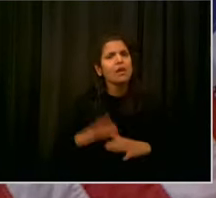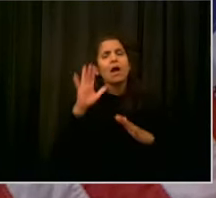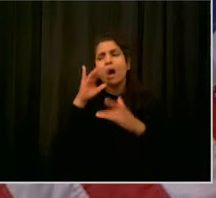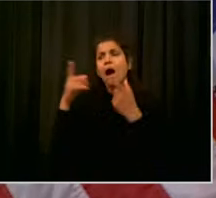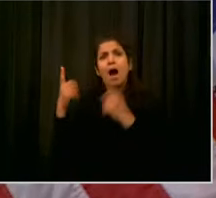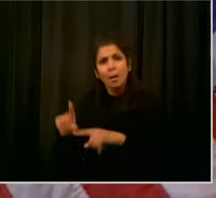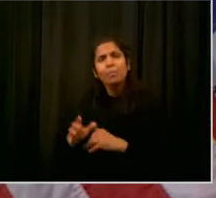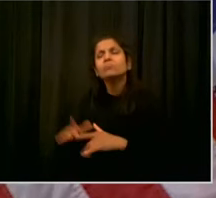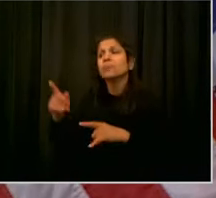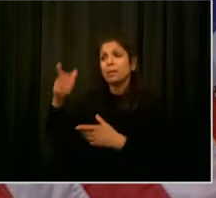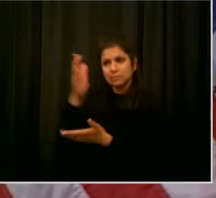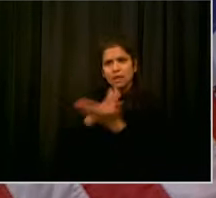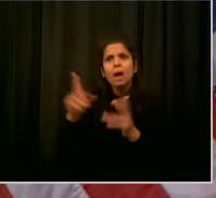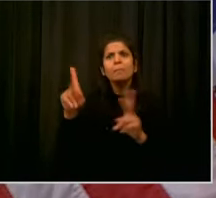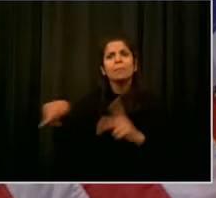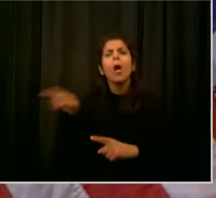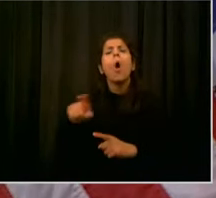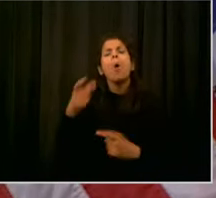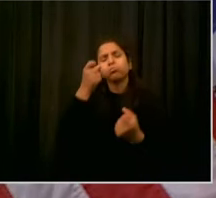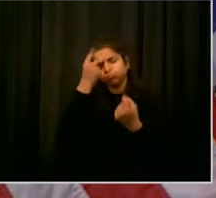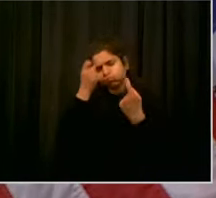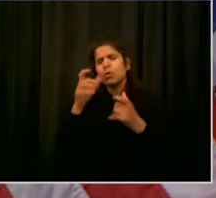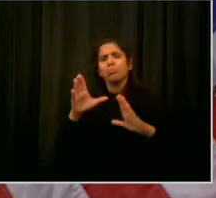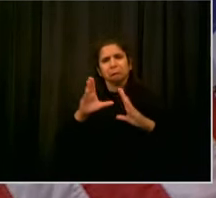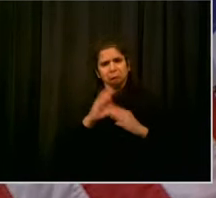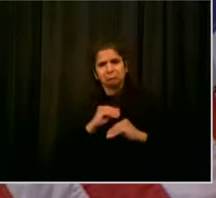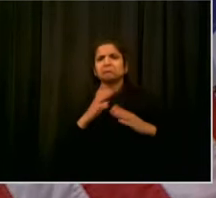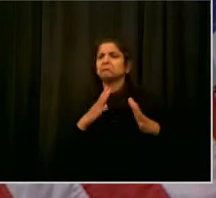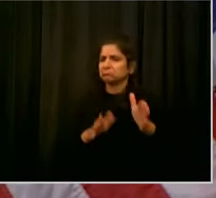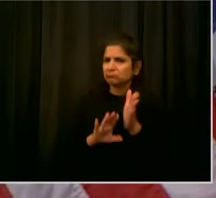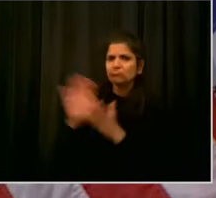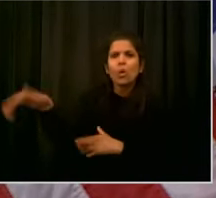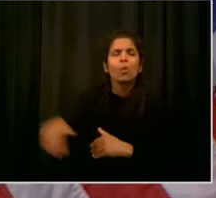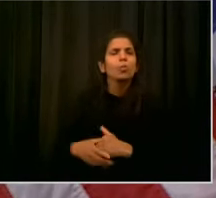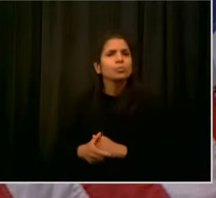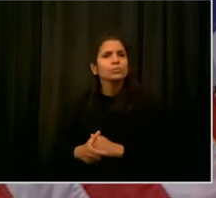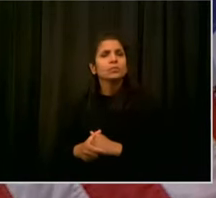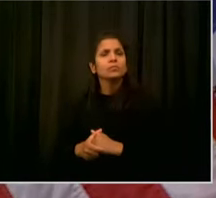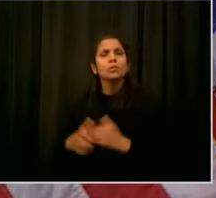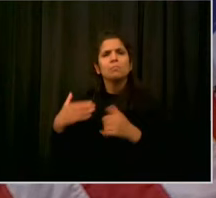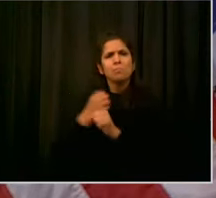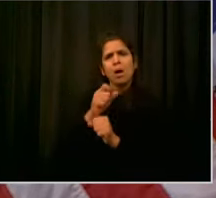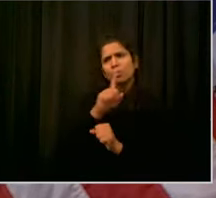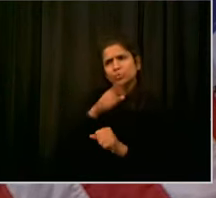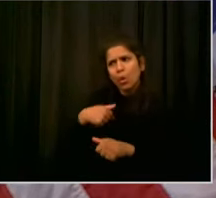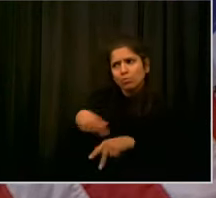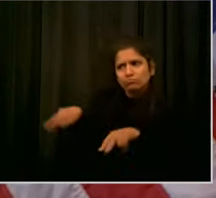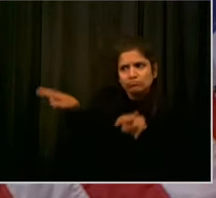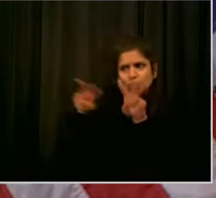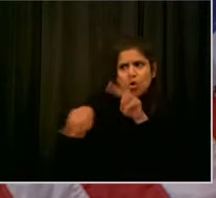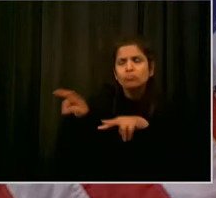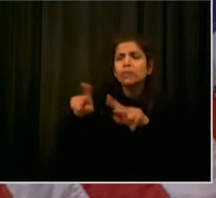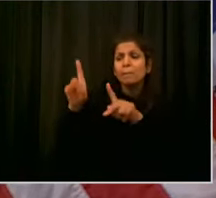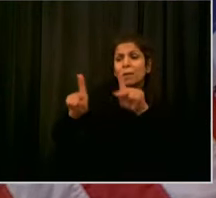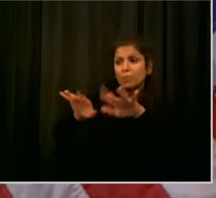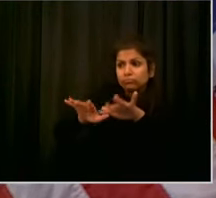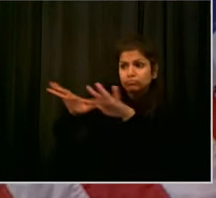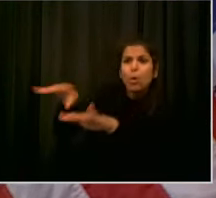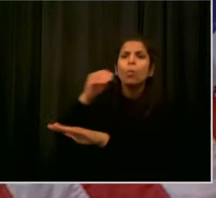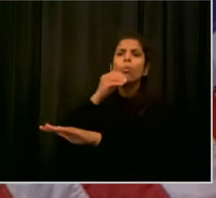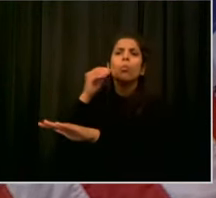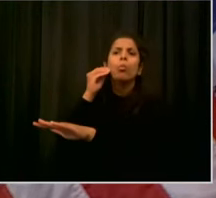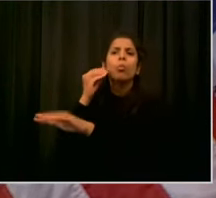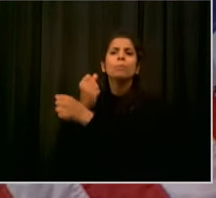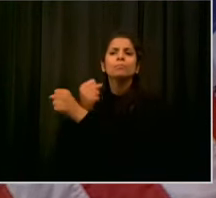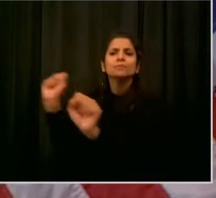saw people peacefully dispersing. So it worked. It was the right thing to do. On the tweets, I'll let Commissioner Shea